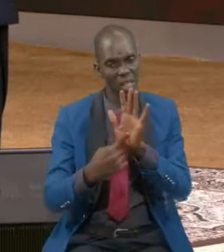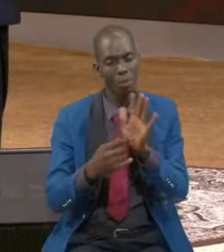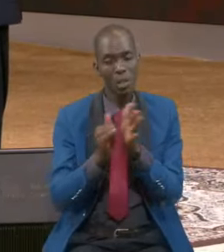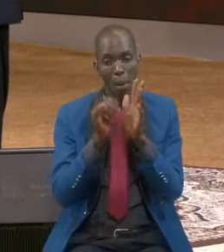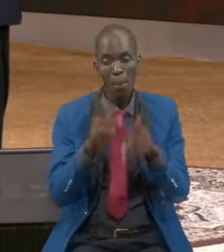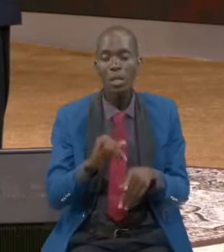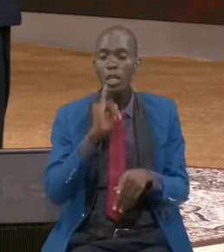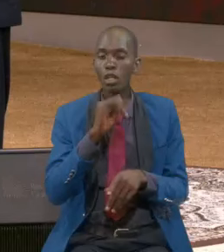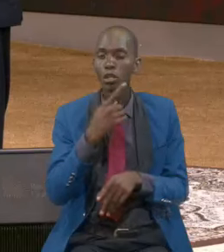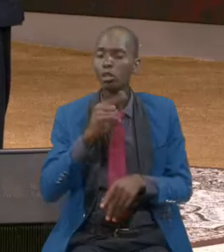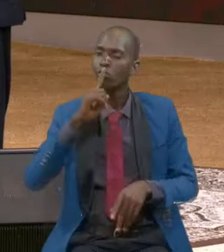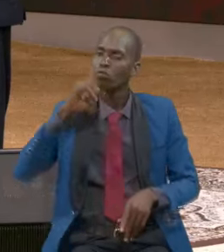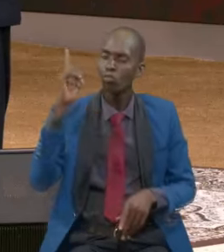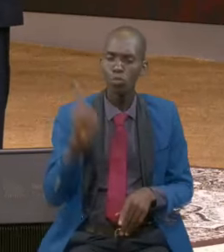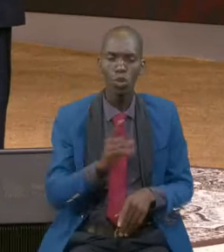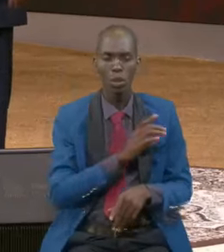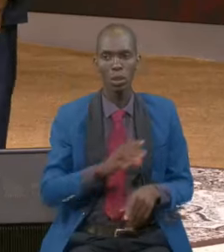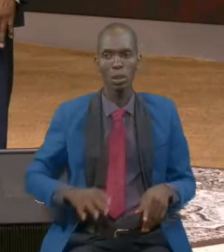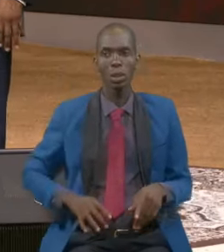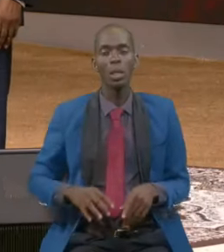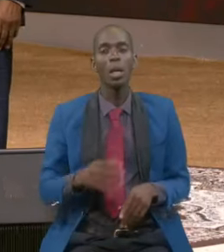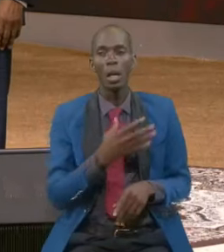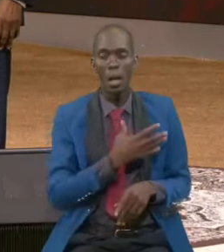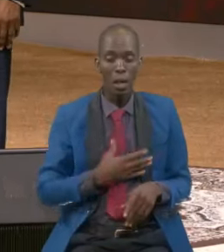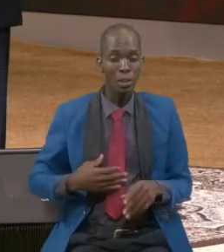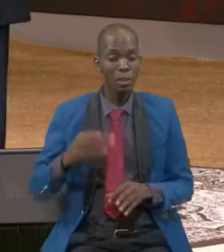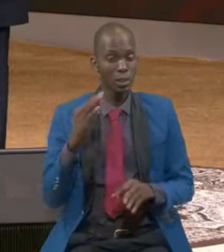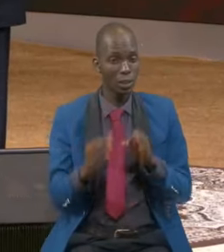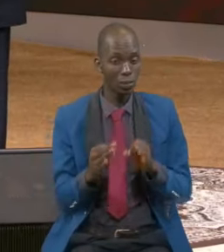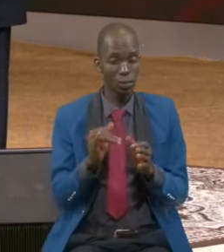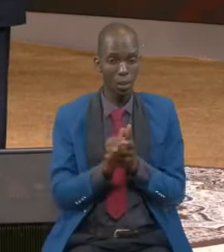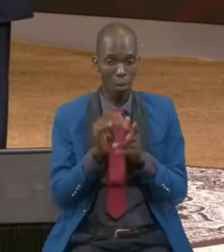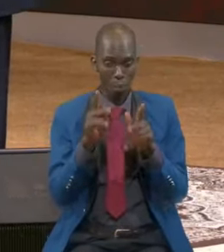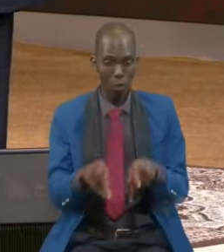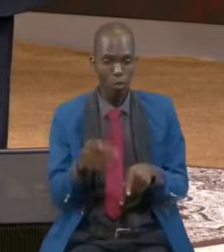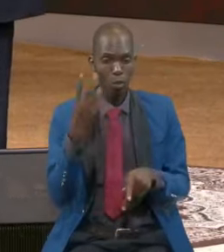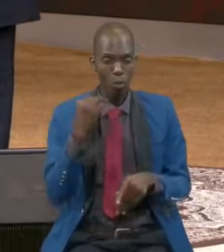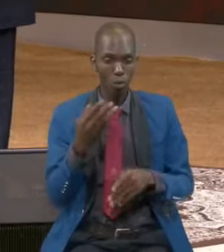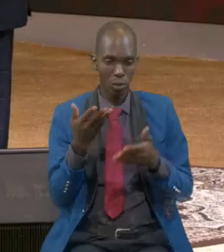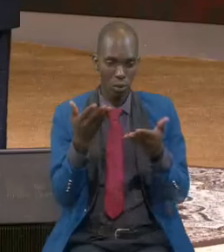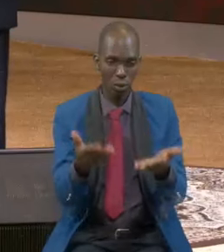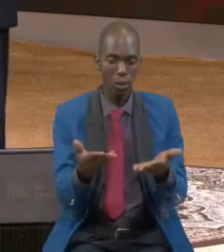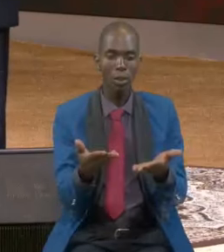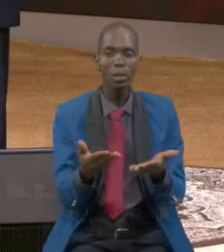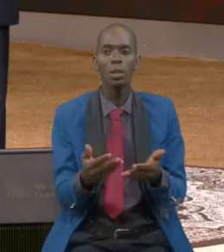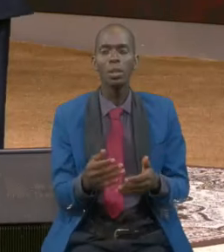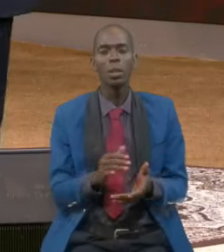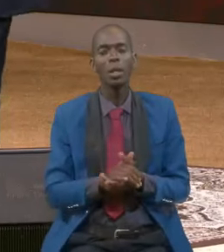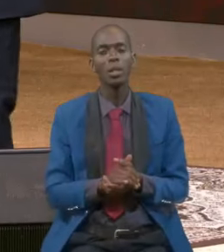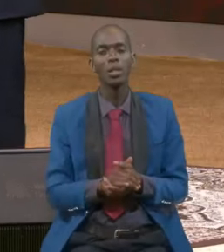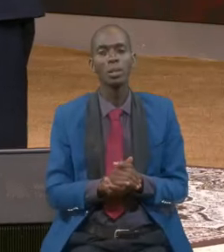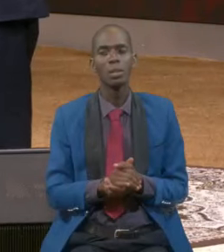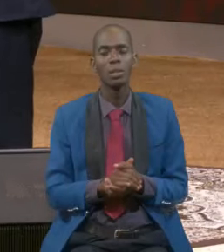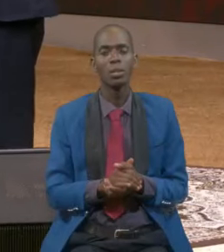saying, if I were on earth, when Christ was alive here on earth, this is the way I will live.